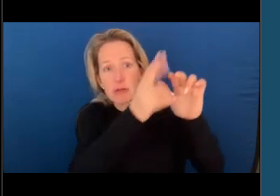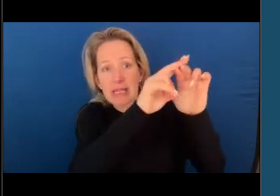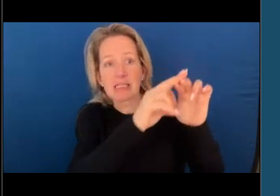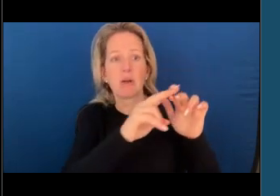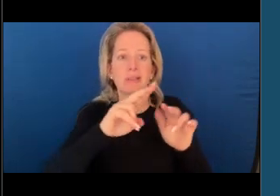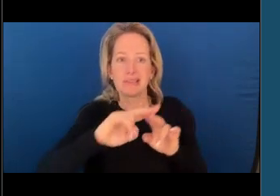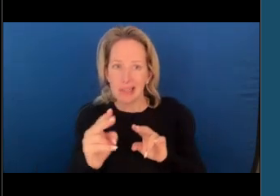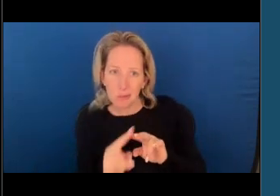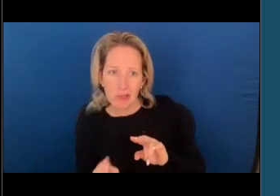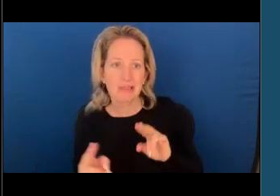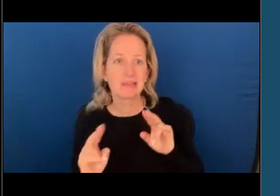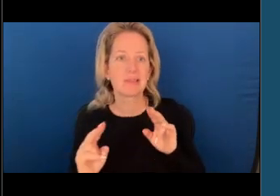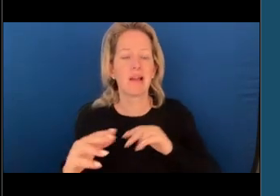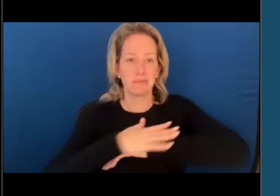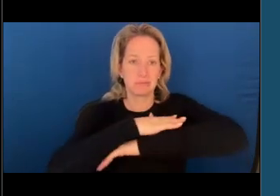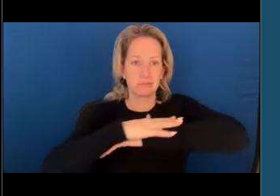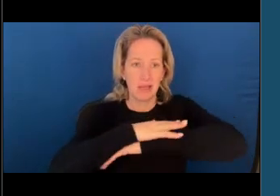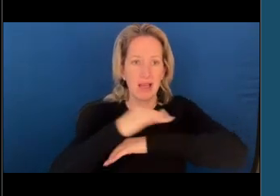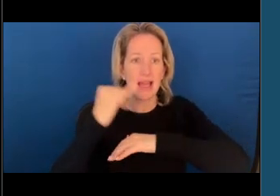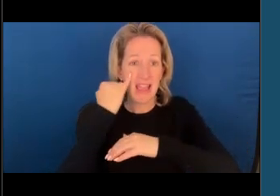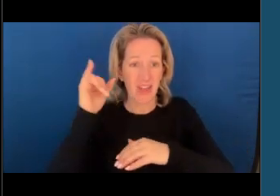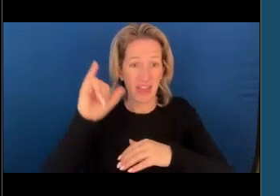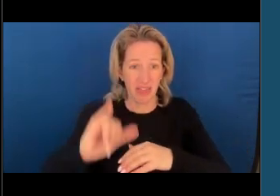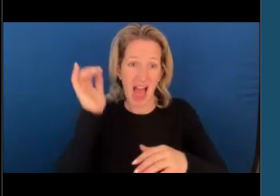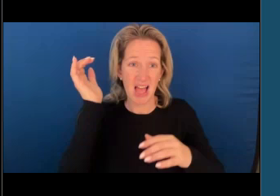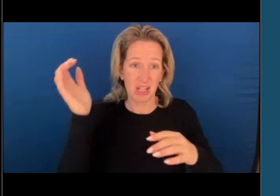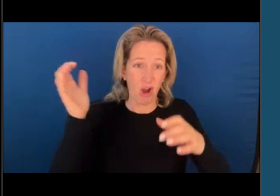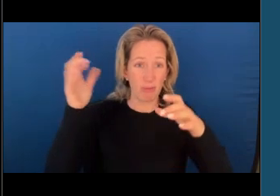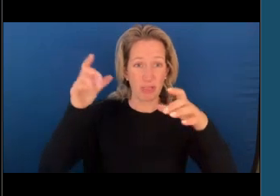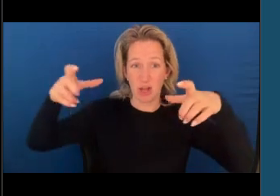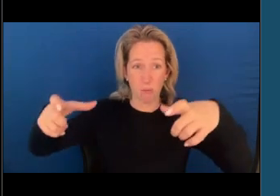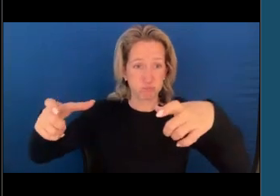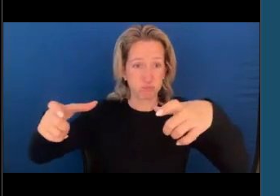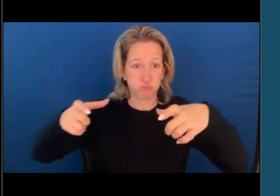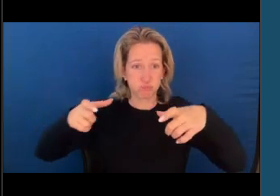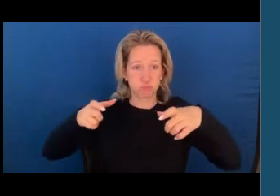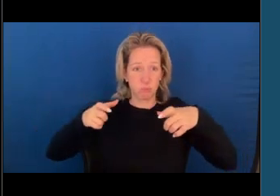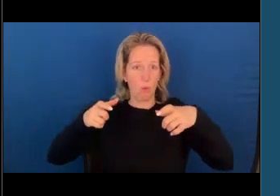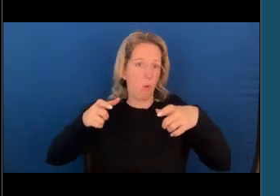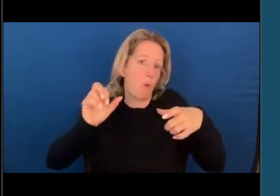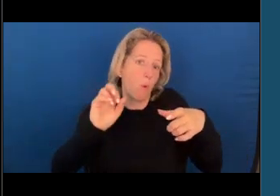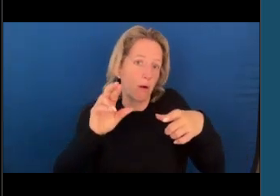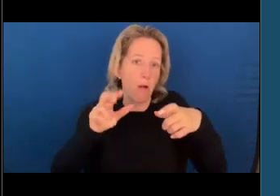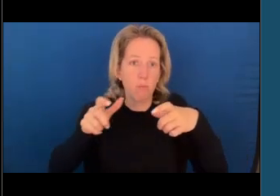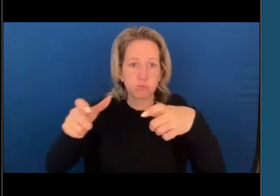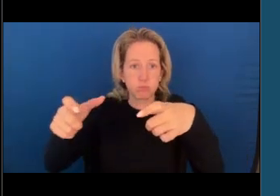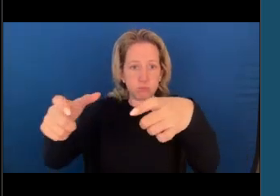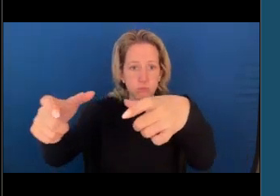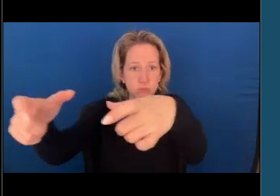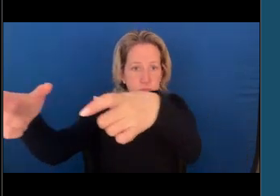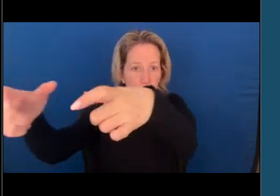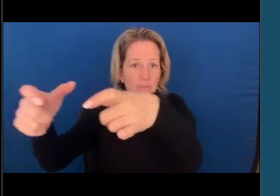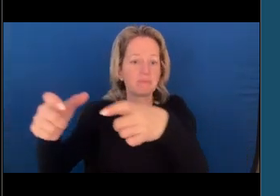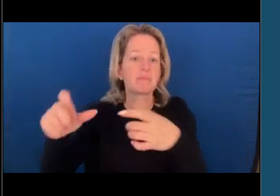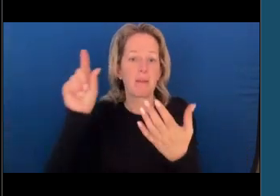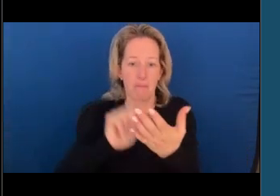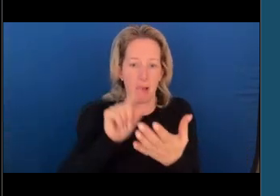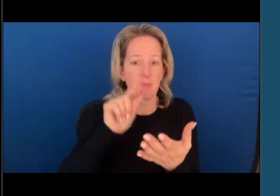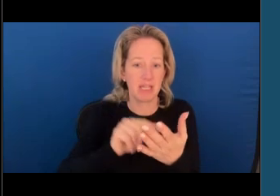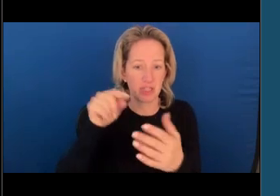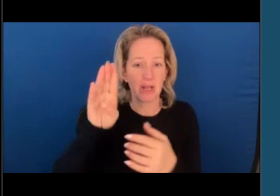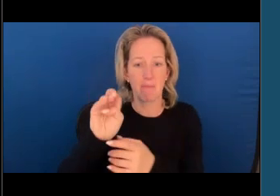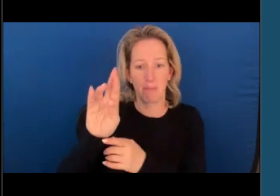on whether the garbage patch is closer or farther away. This was published in a paper by Berg et al. This year in Marine Pollution Bulletin, if you're